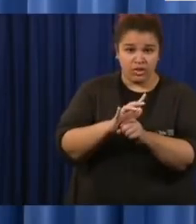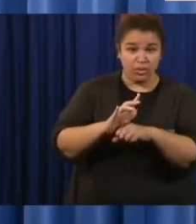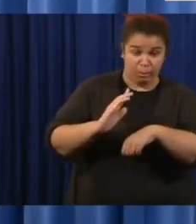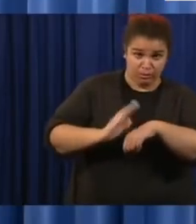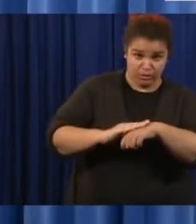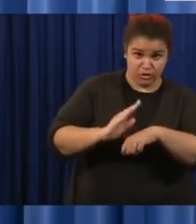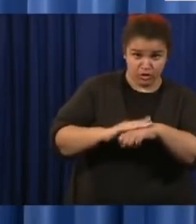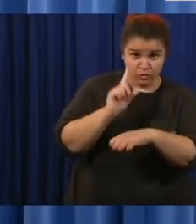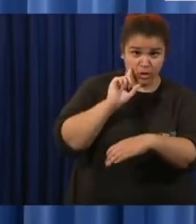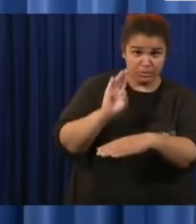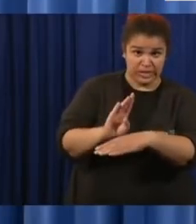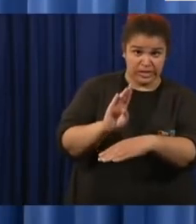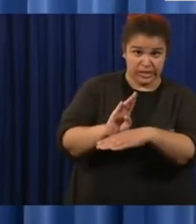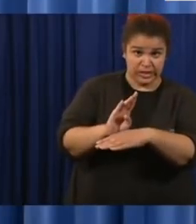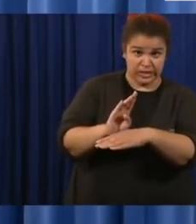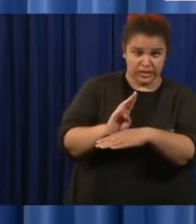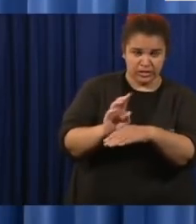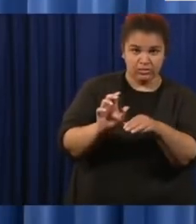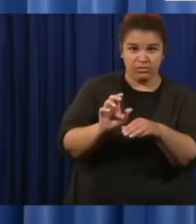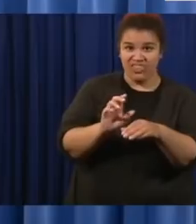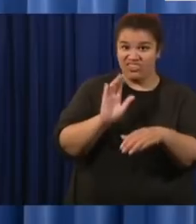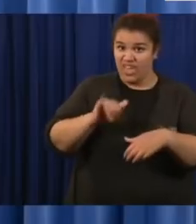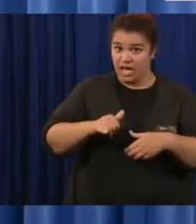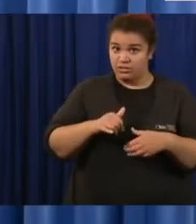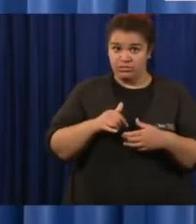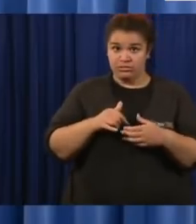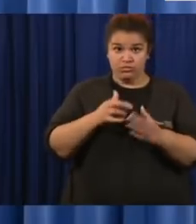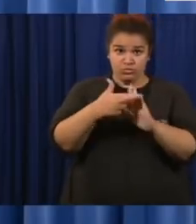previously remain in place, correct?